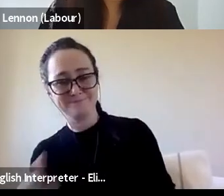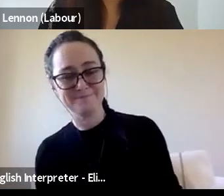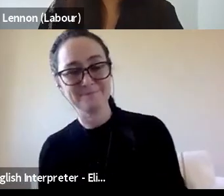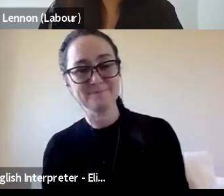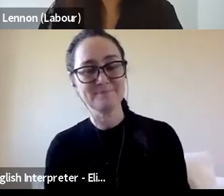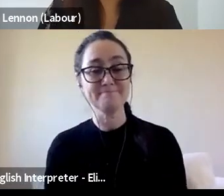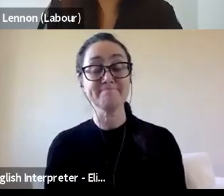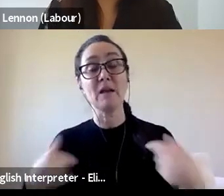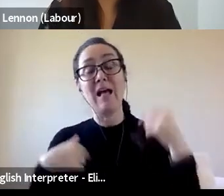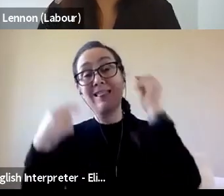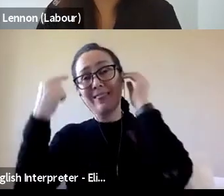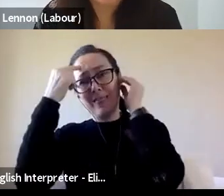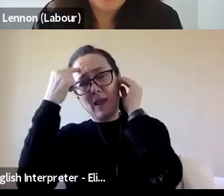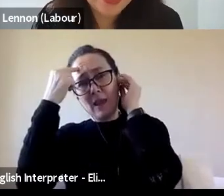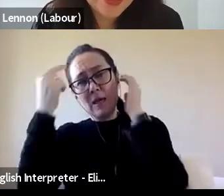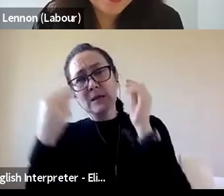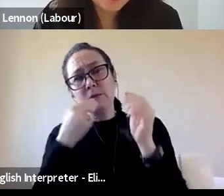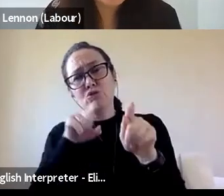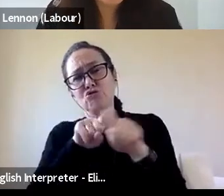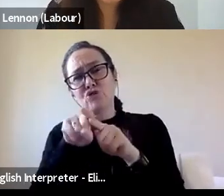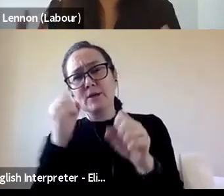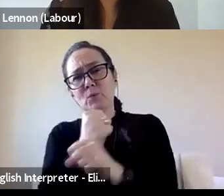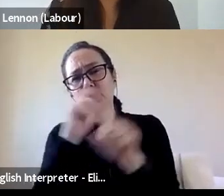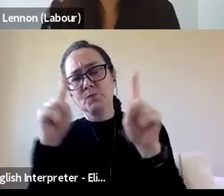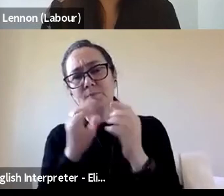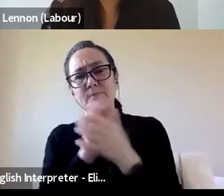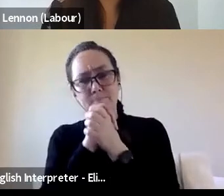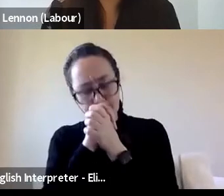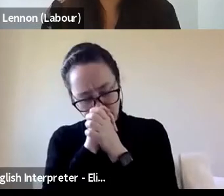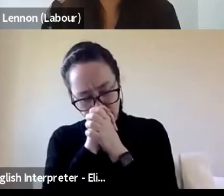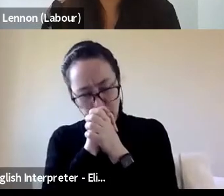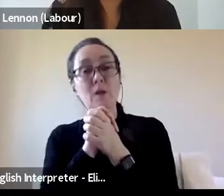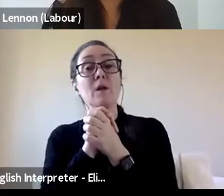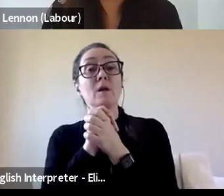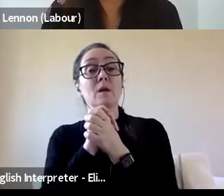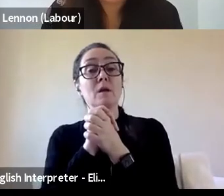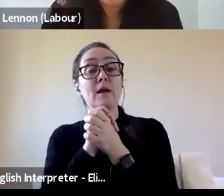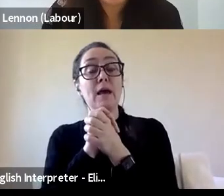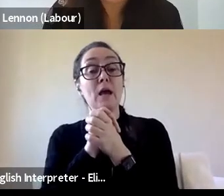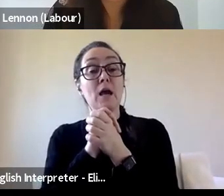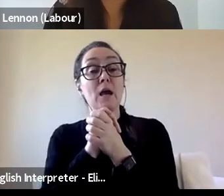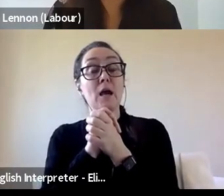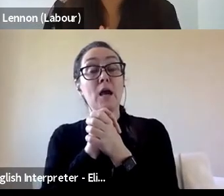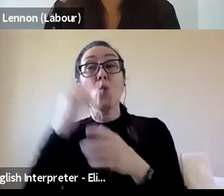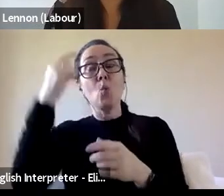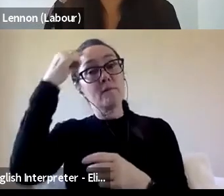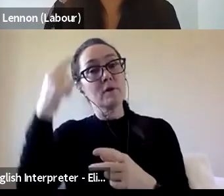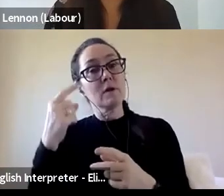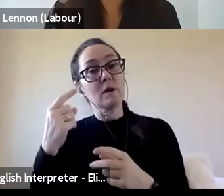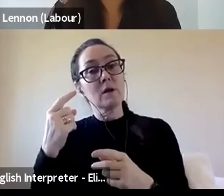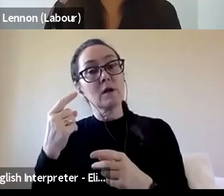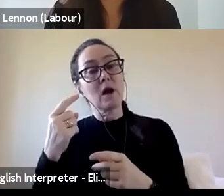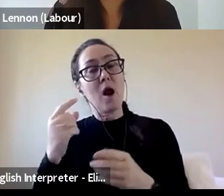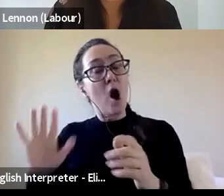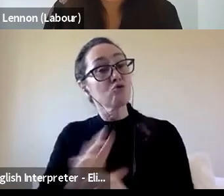Well, I think what we should try and do is capture the really good innovations that have happened, across the